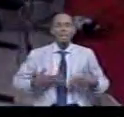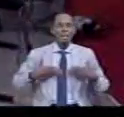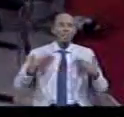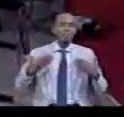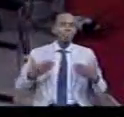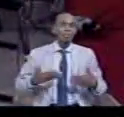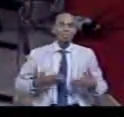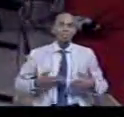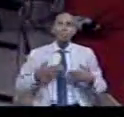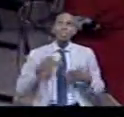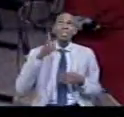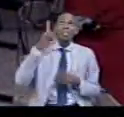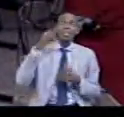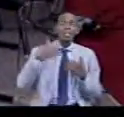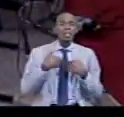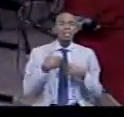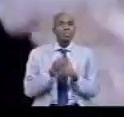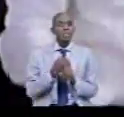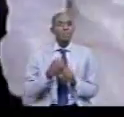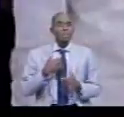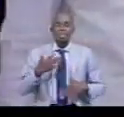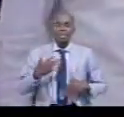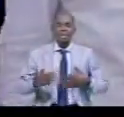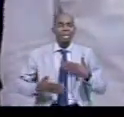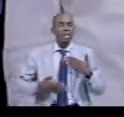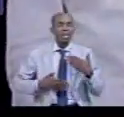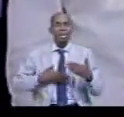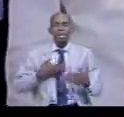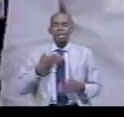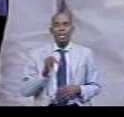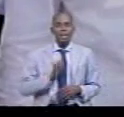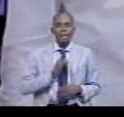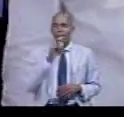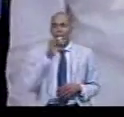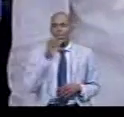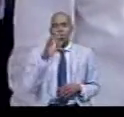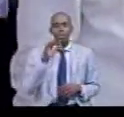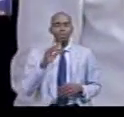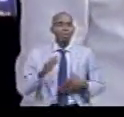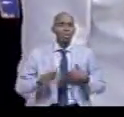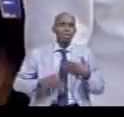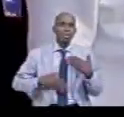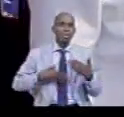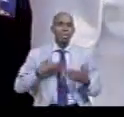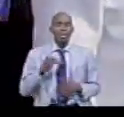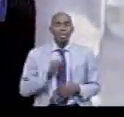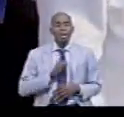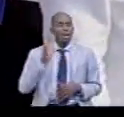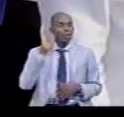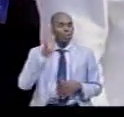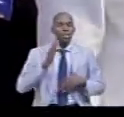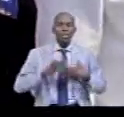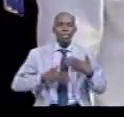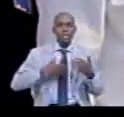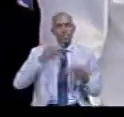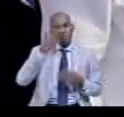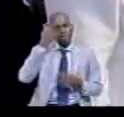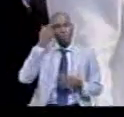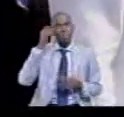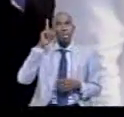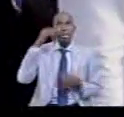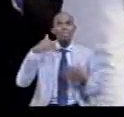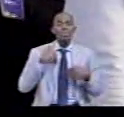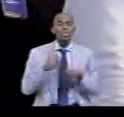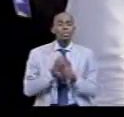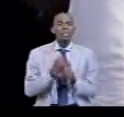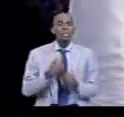has made me glad. He has made me glad. Oh, he has made me glad. I want to hear you sing it. I will rejoice, for he